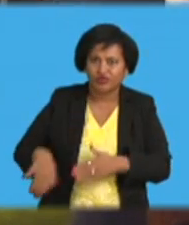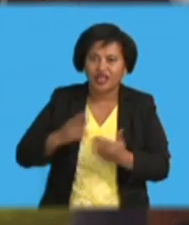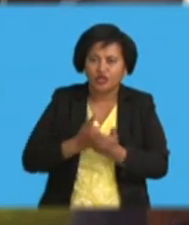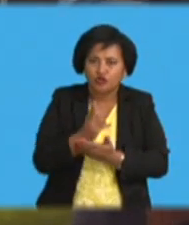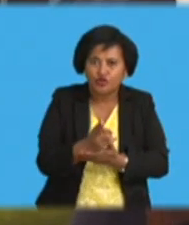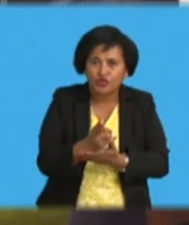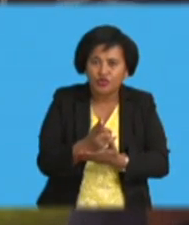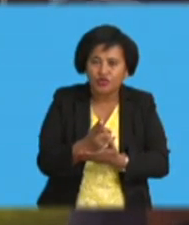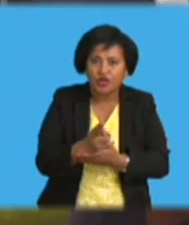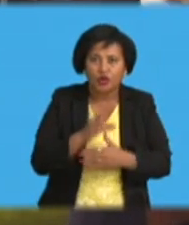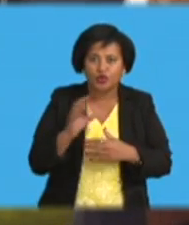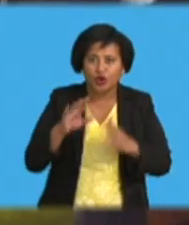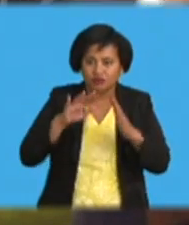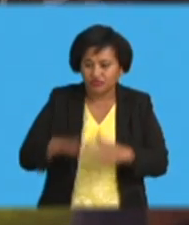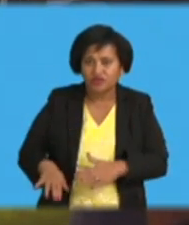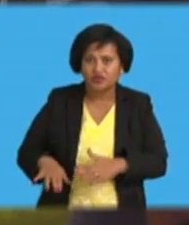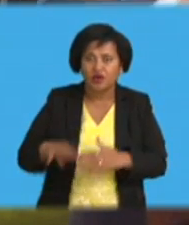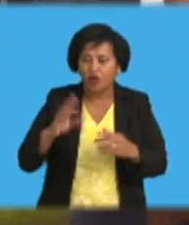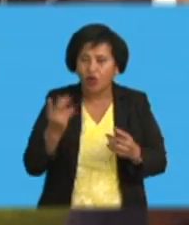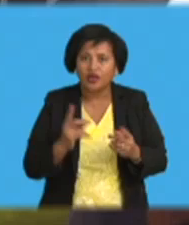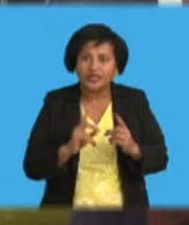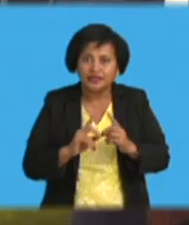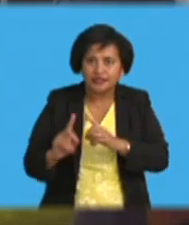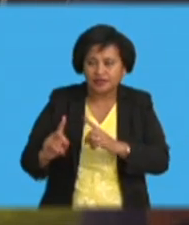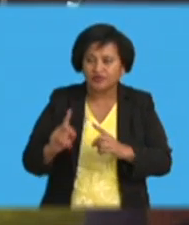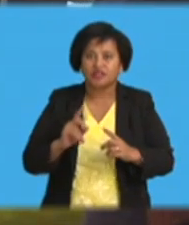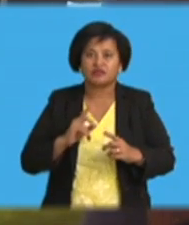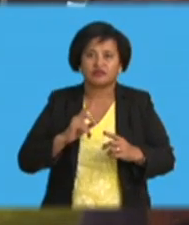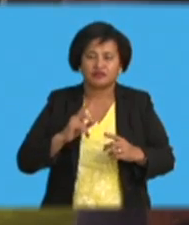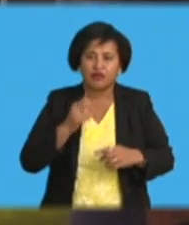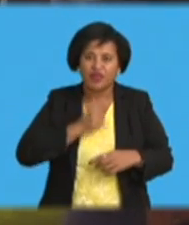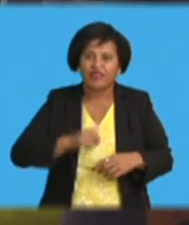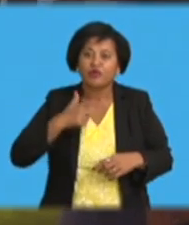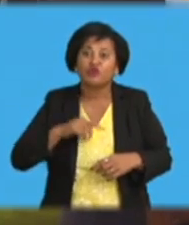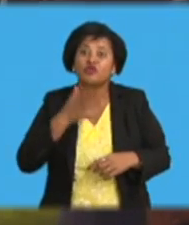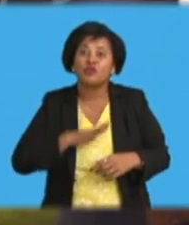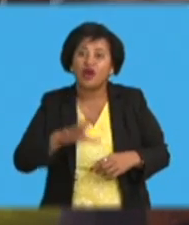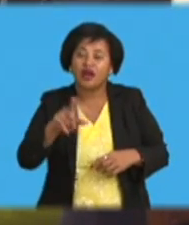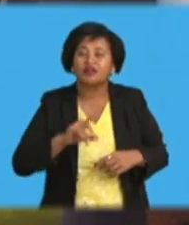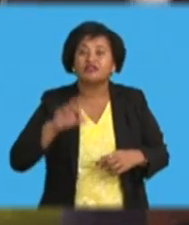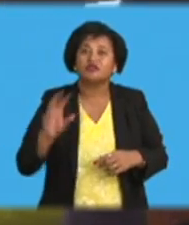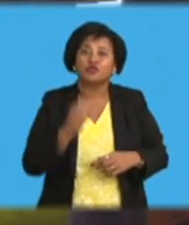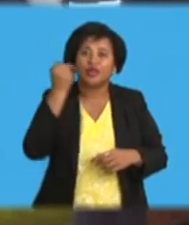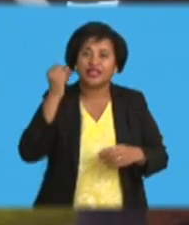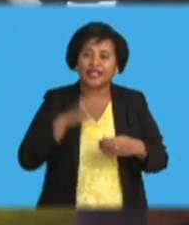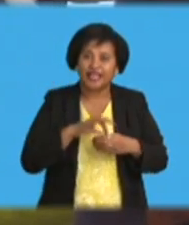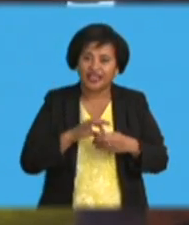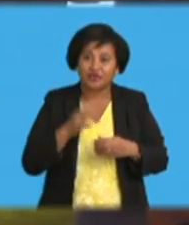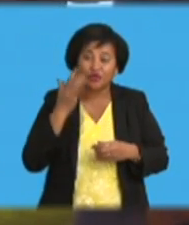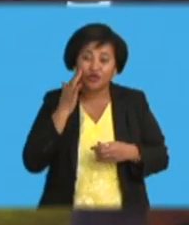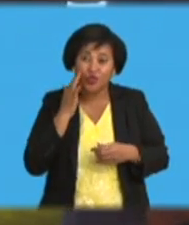Let's not desecrate all standards of decent behavior just because you want to win the elections. Because once you cause ruin